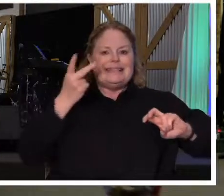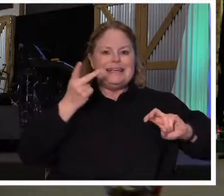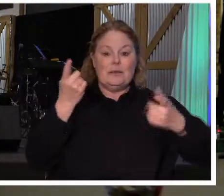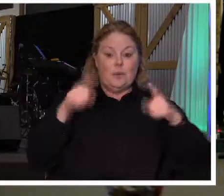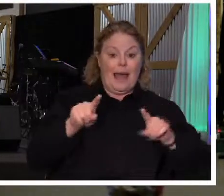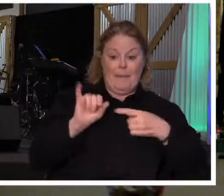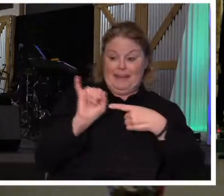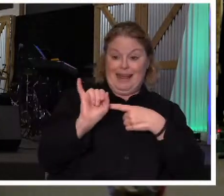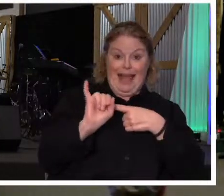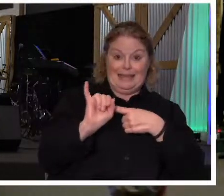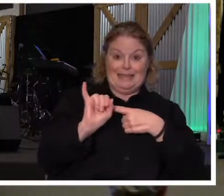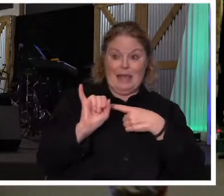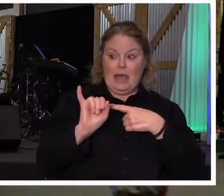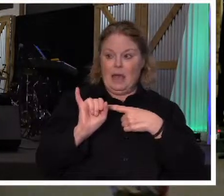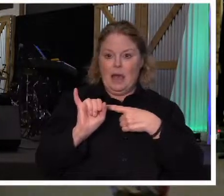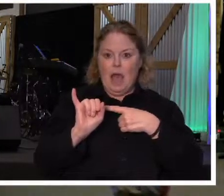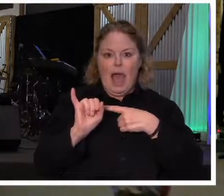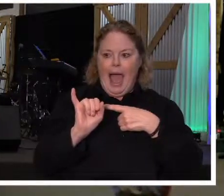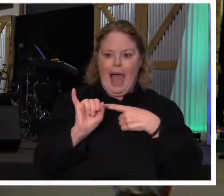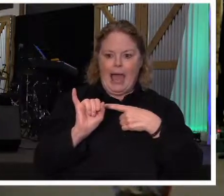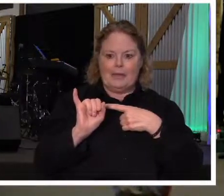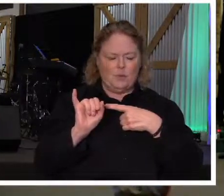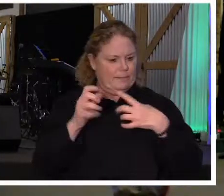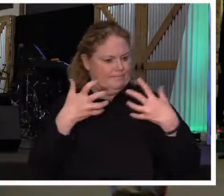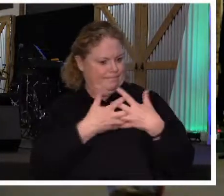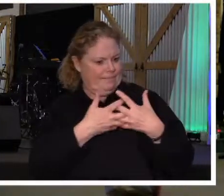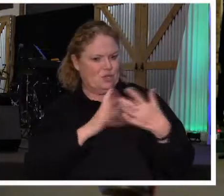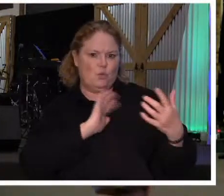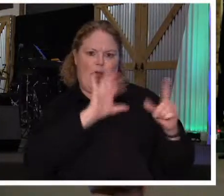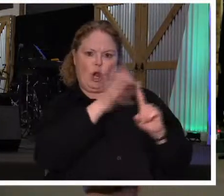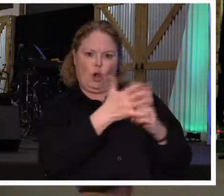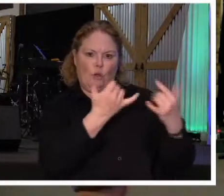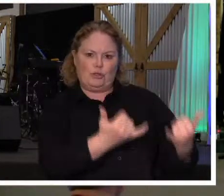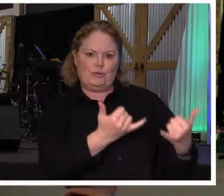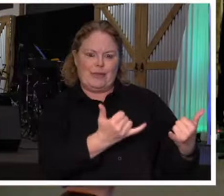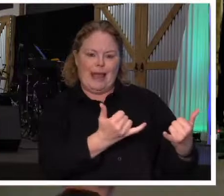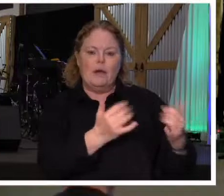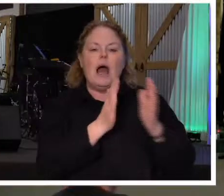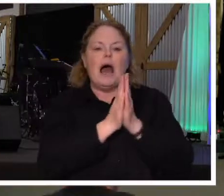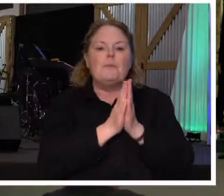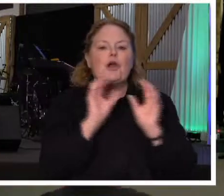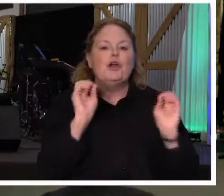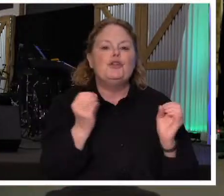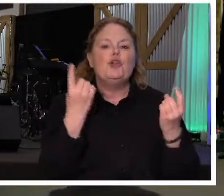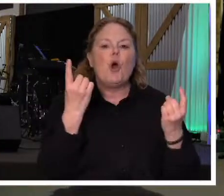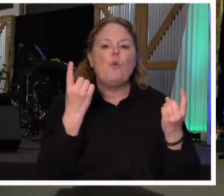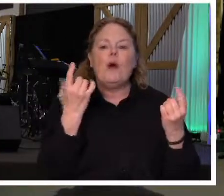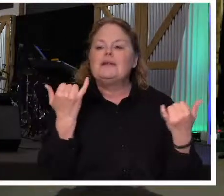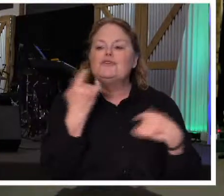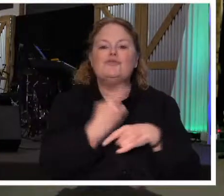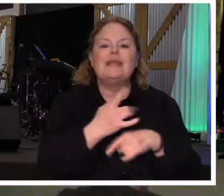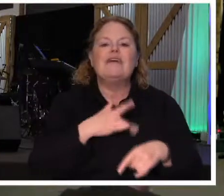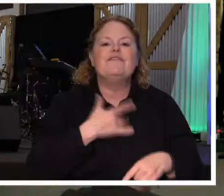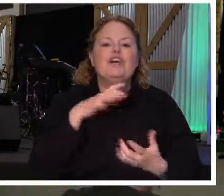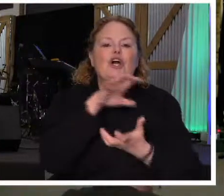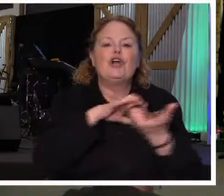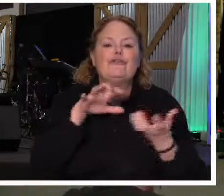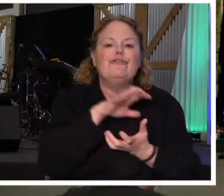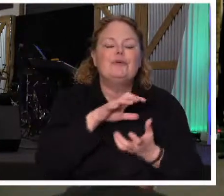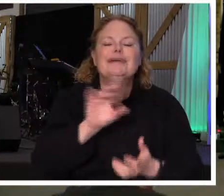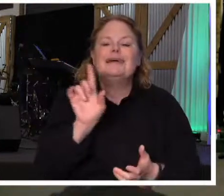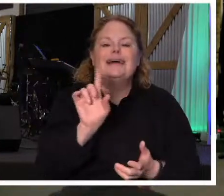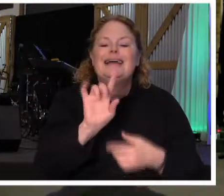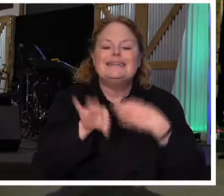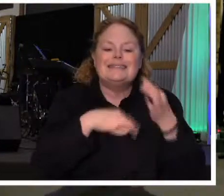we make application into the culture in which we live, I pray that there would not be anybody left in confusion, but that all of us would be hungry for